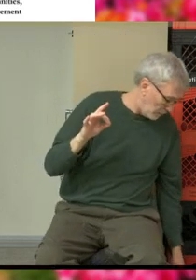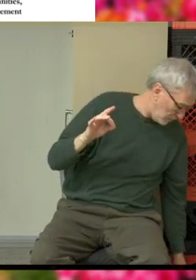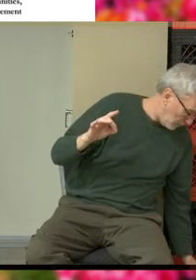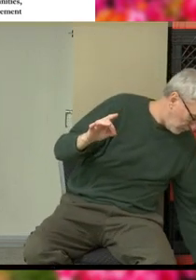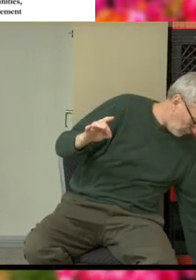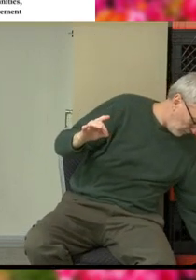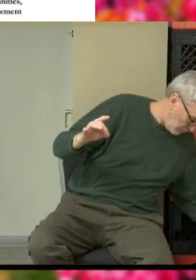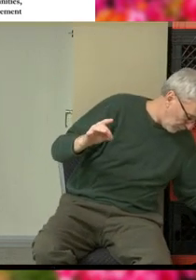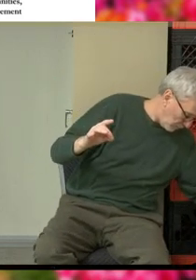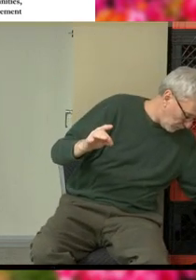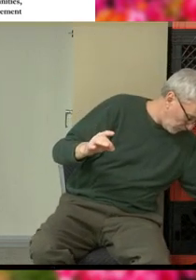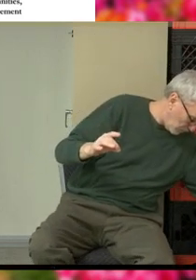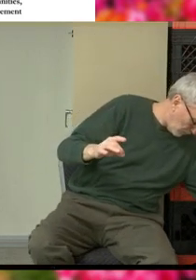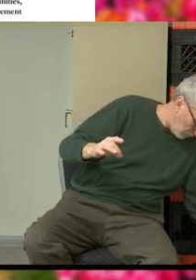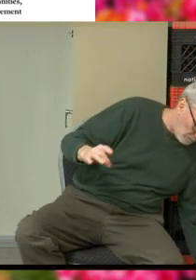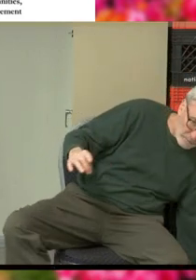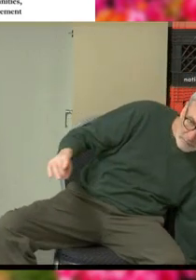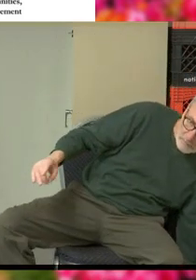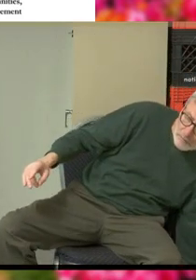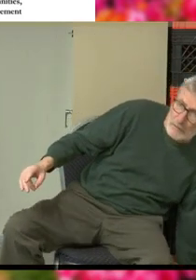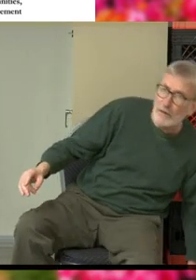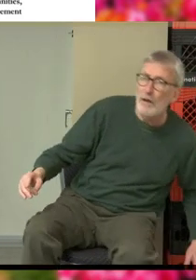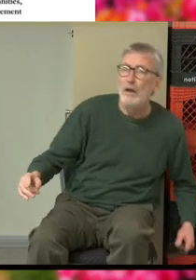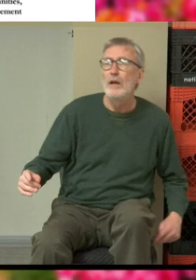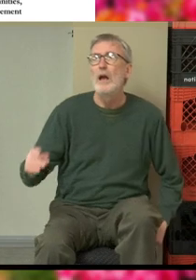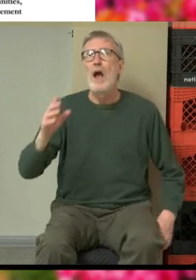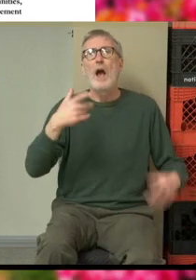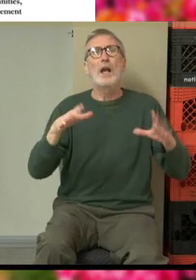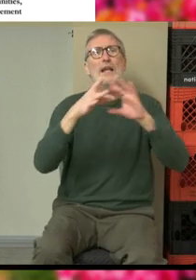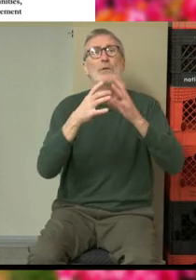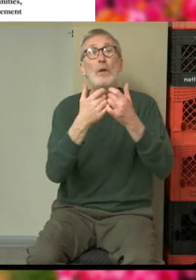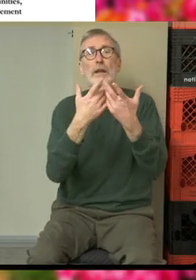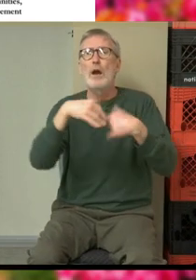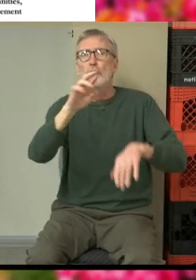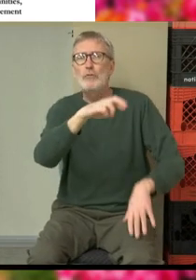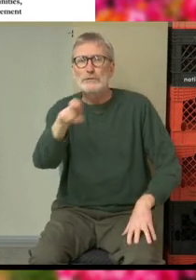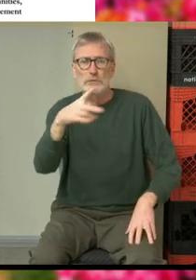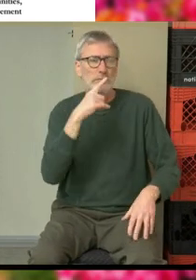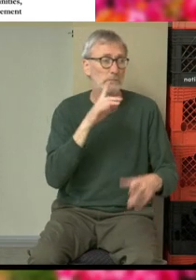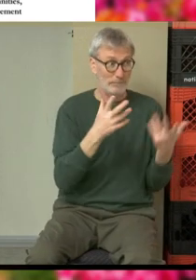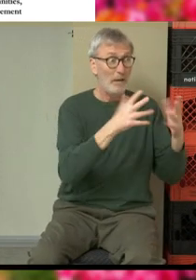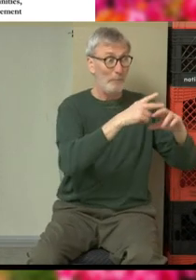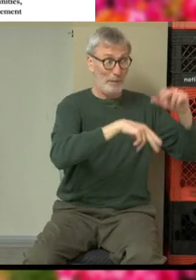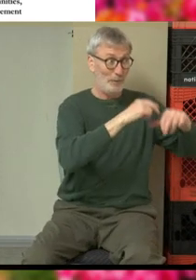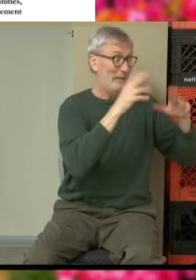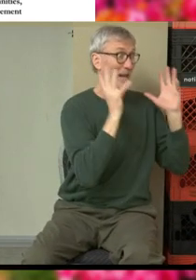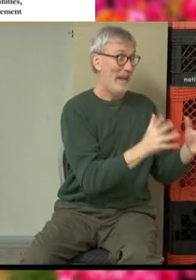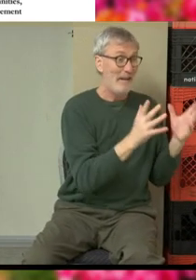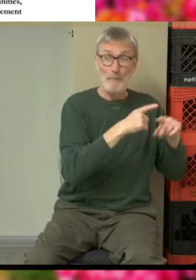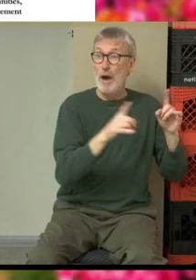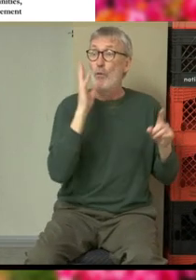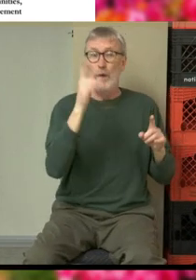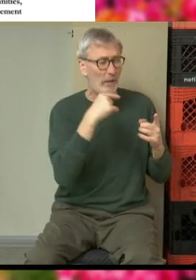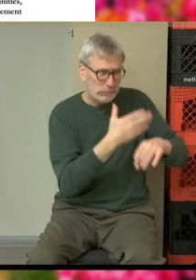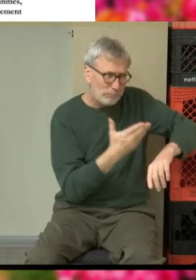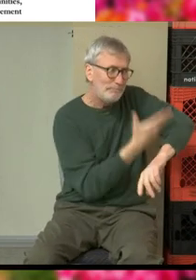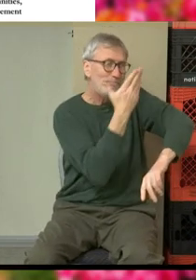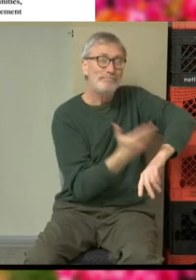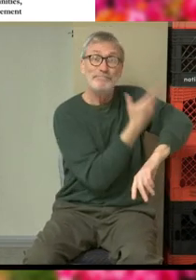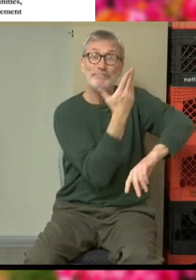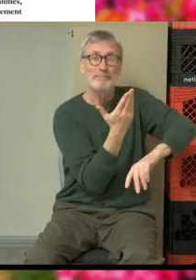concession and restroom building. So that's the existing building on site, but we would be bringing that up